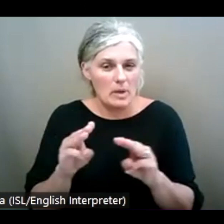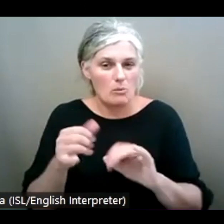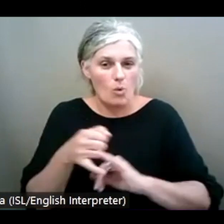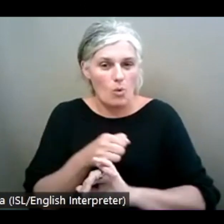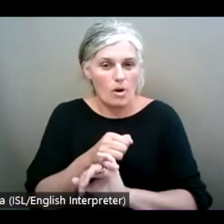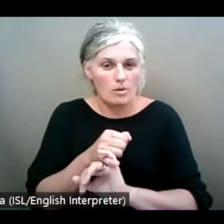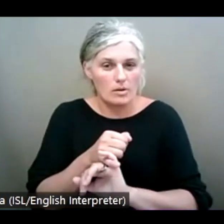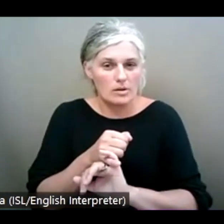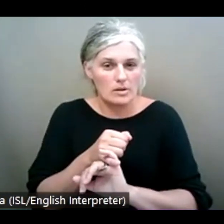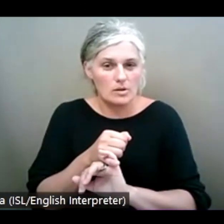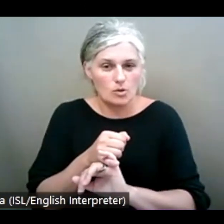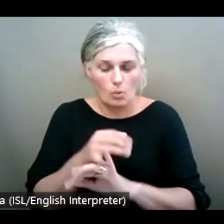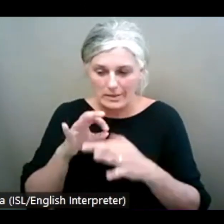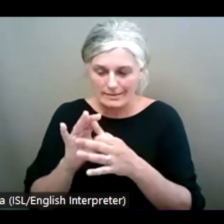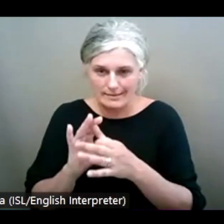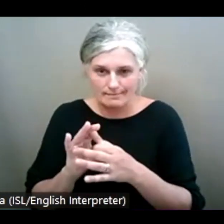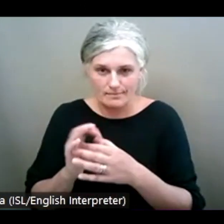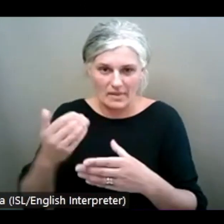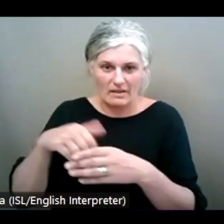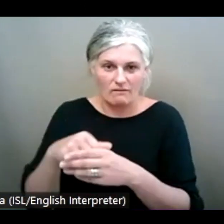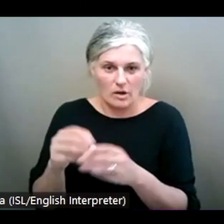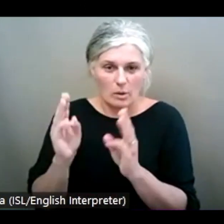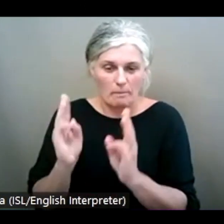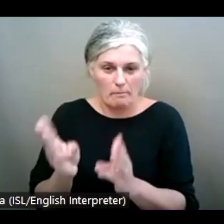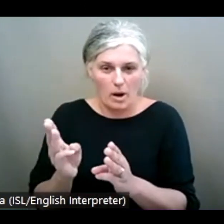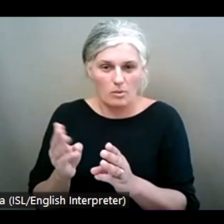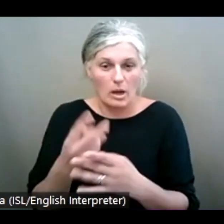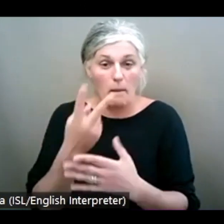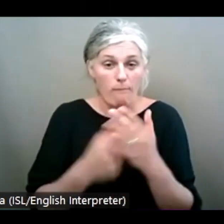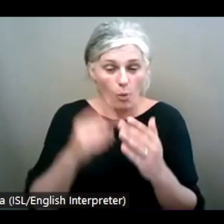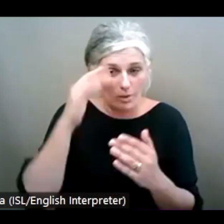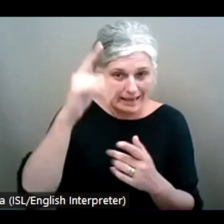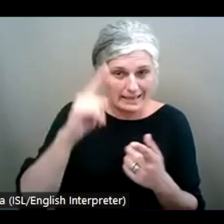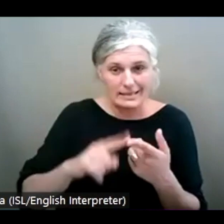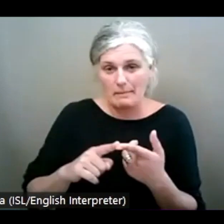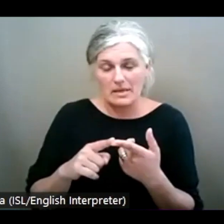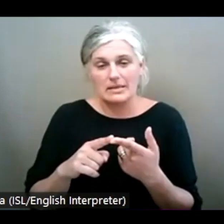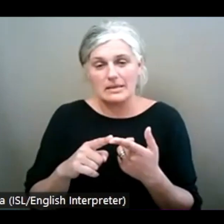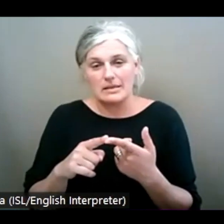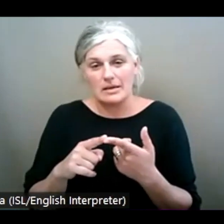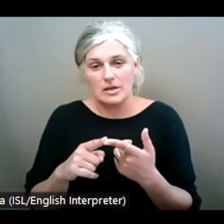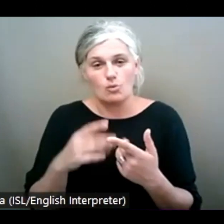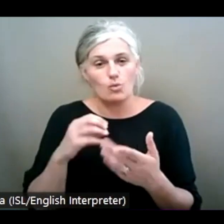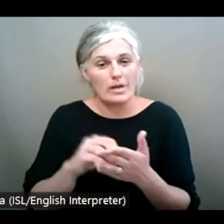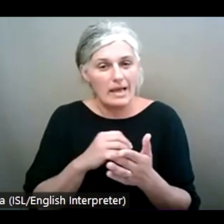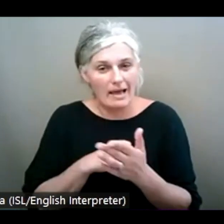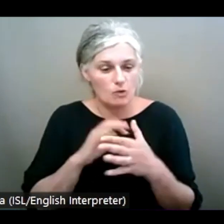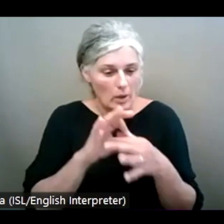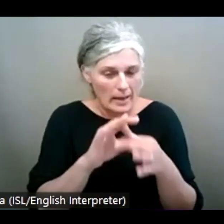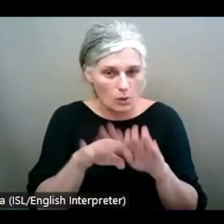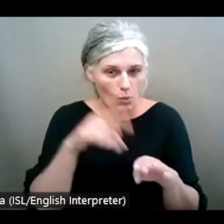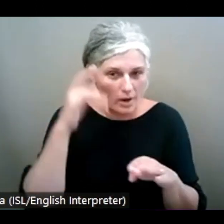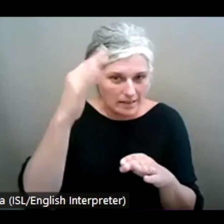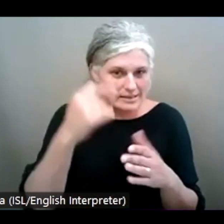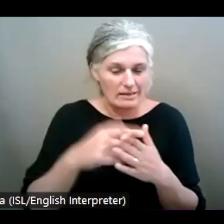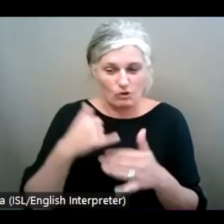positions of power, and even academia, both academics, and we had to correct the colleagues who for